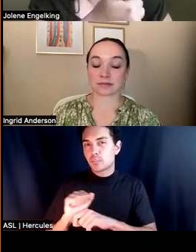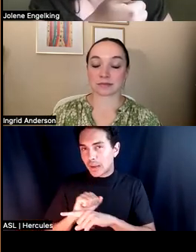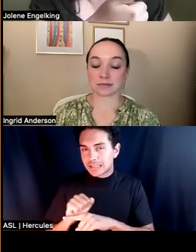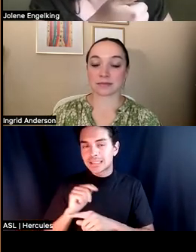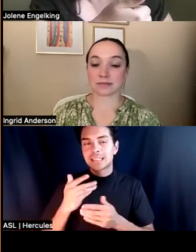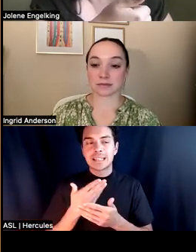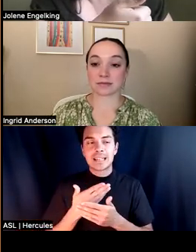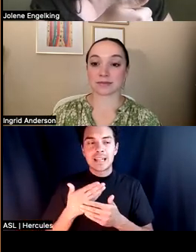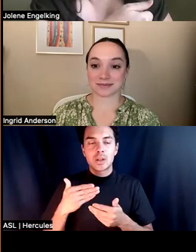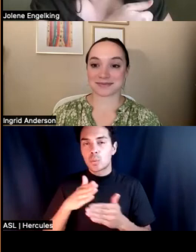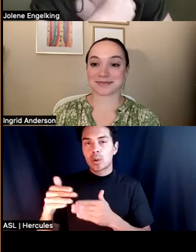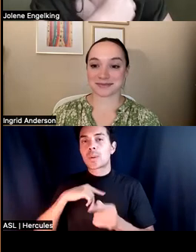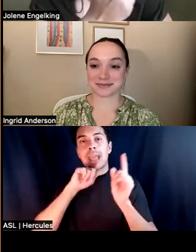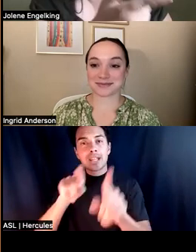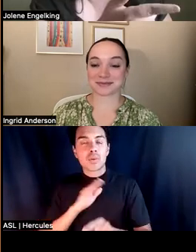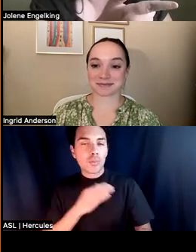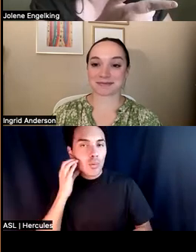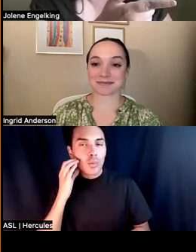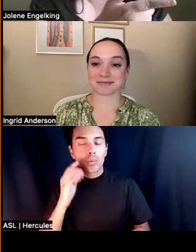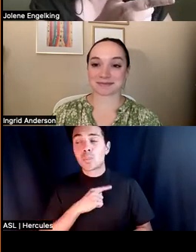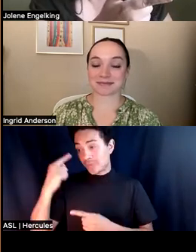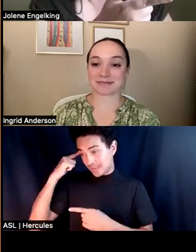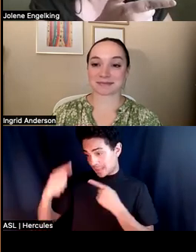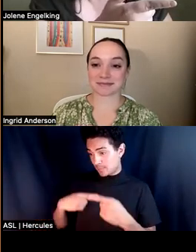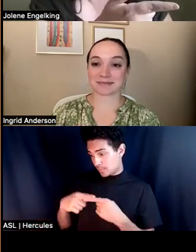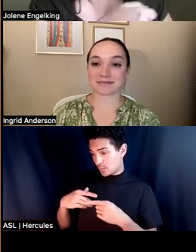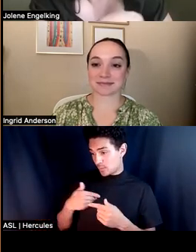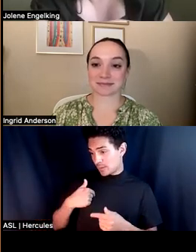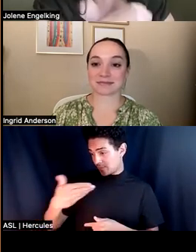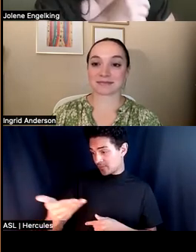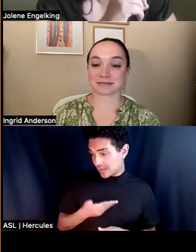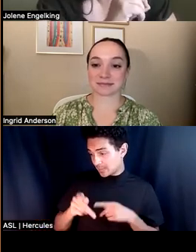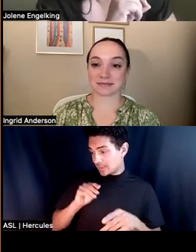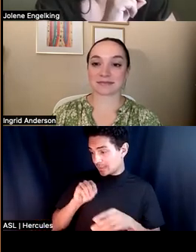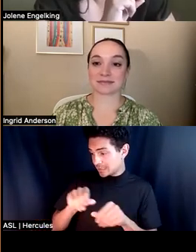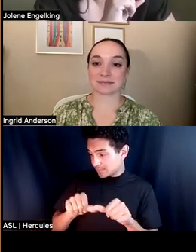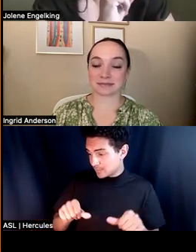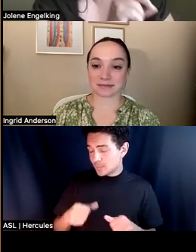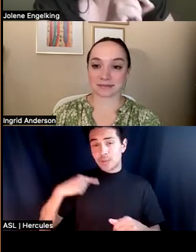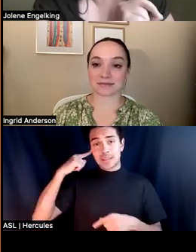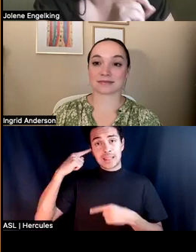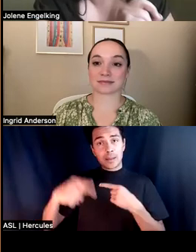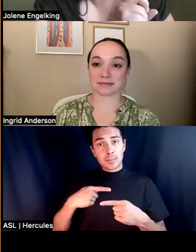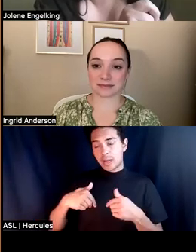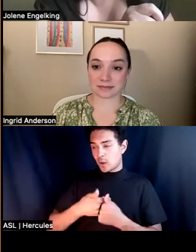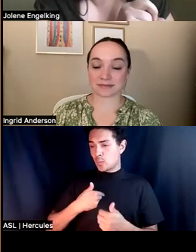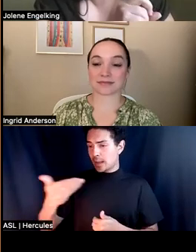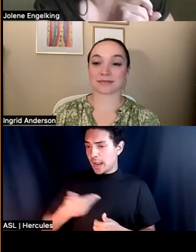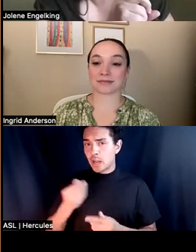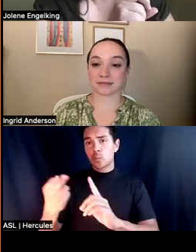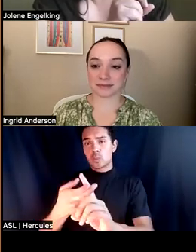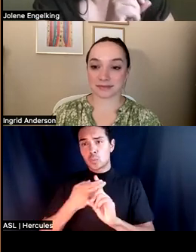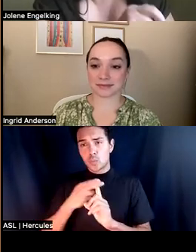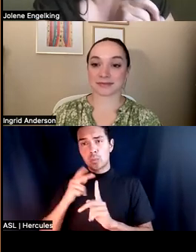that we answer our phones sometimes. Are we thinking about the ways that we invite people in space? Are we thinking about the ways that we hire and recruit people to